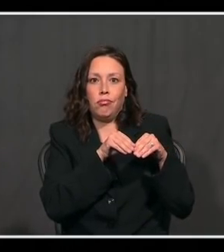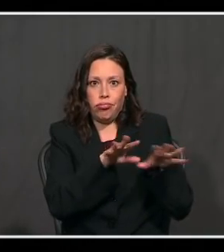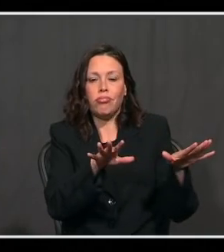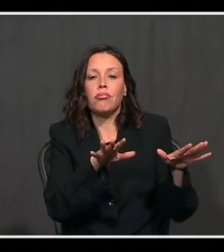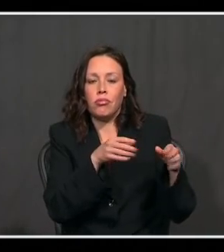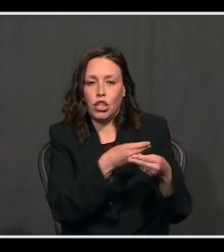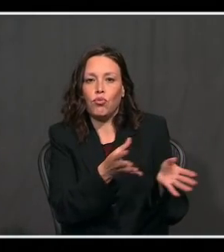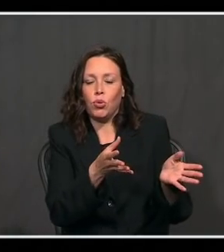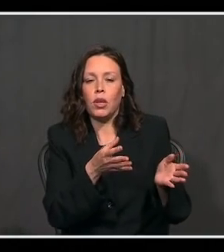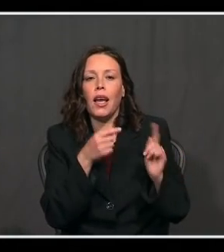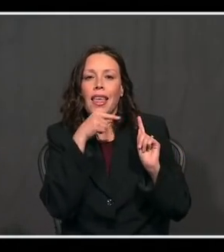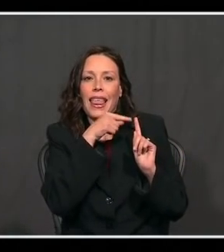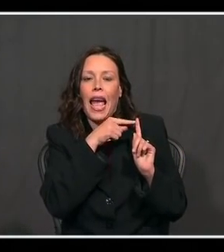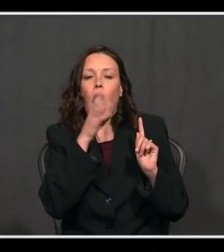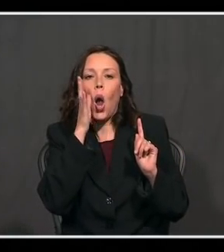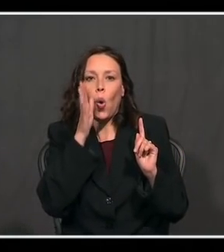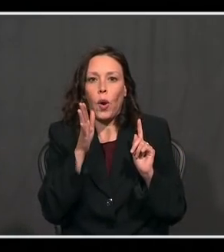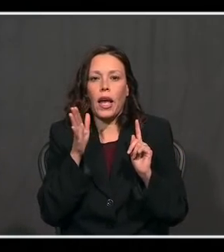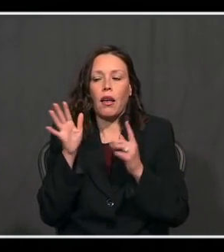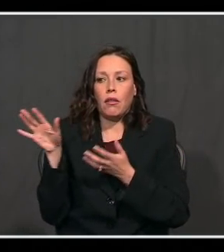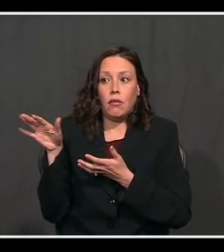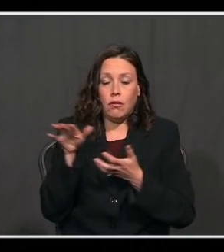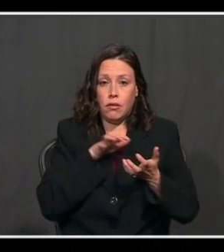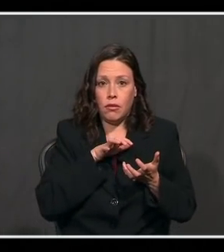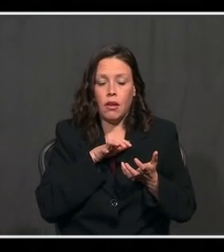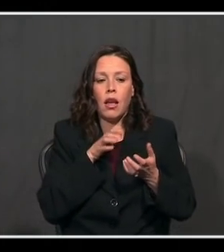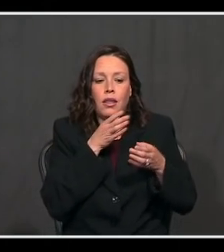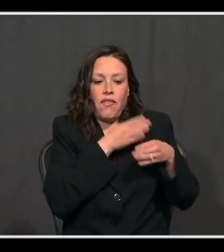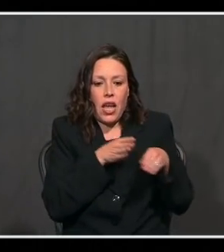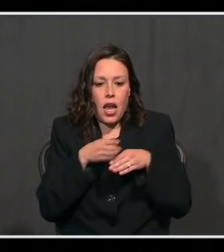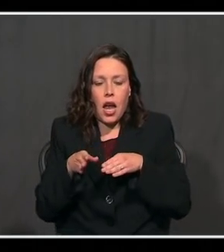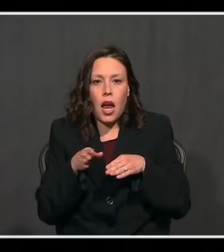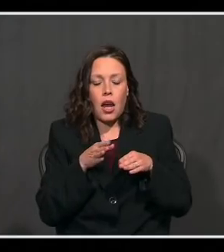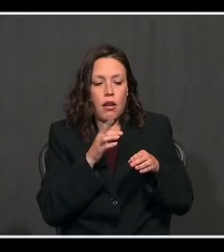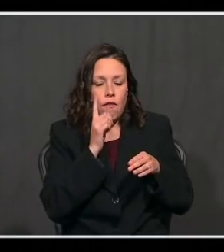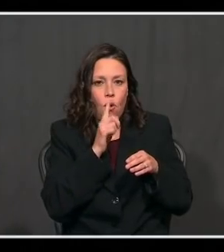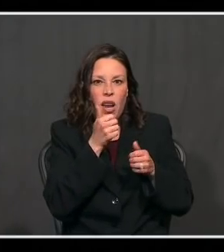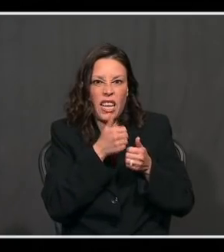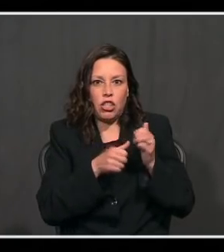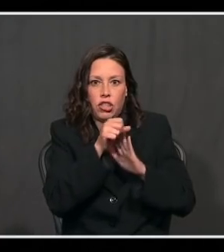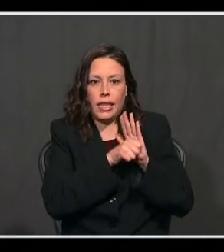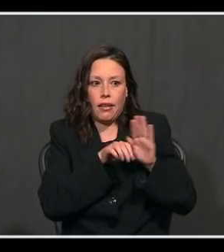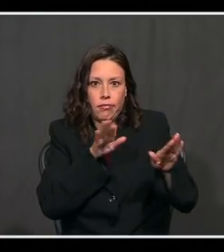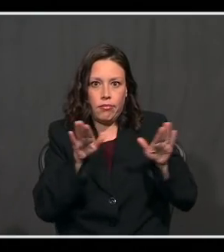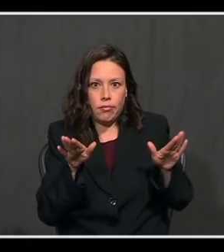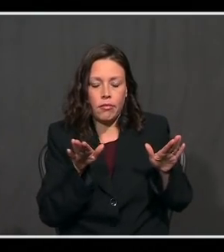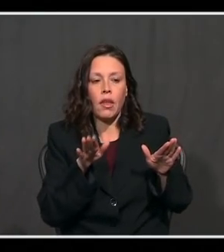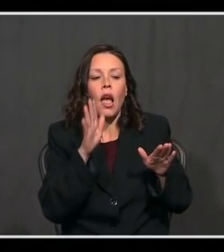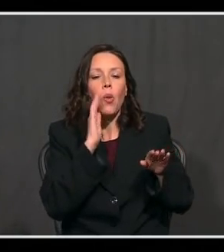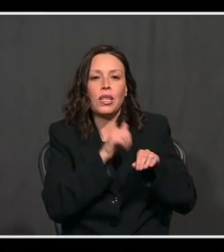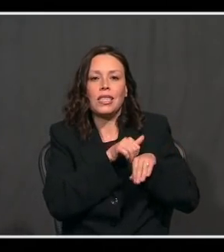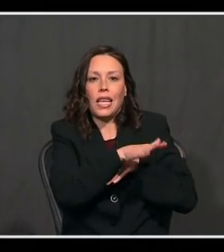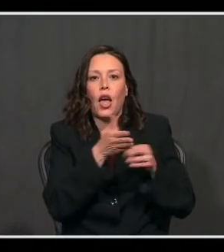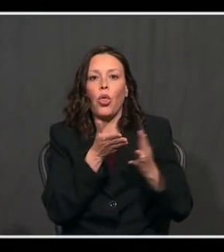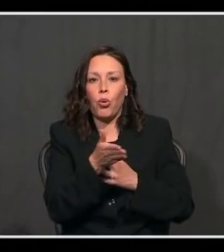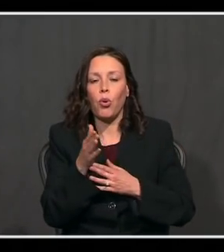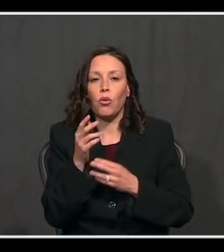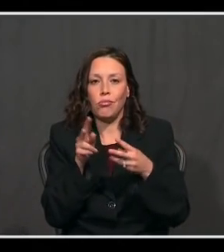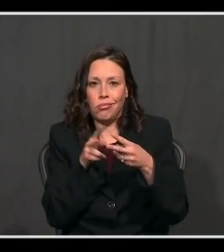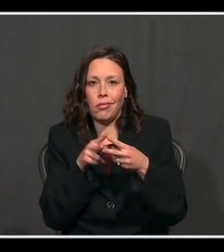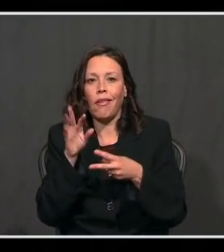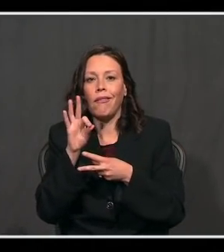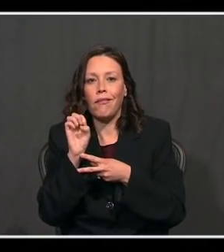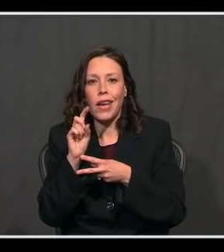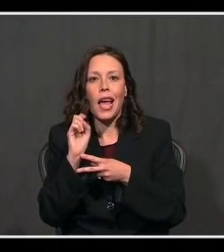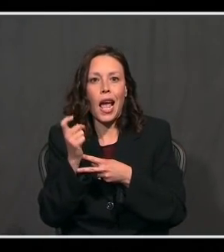They're going to break down the vaccine. They will repackage it. Then they will distribute it through FedEx and UPS